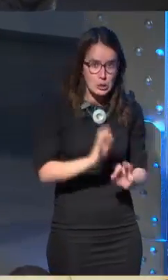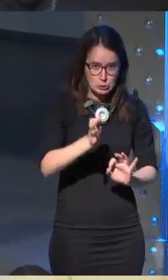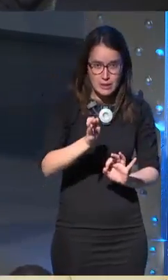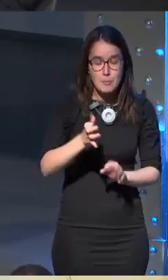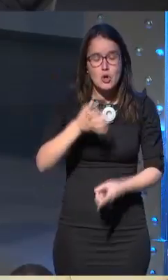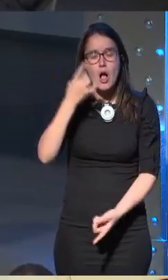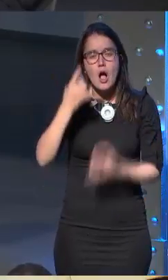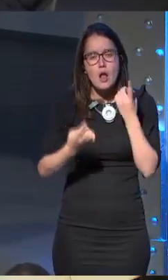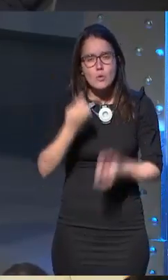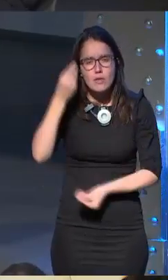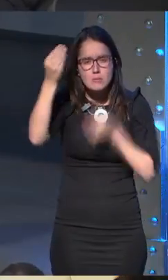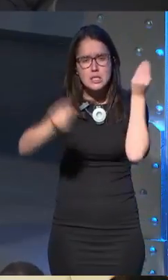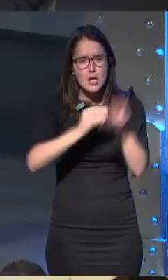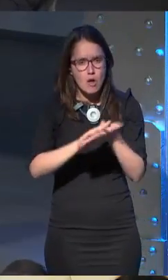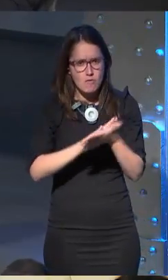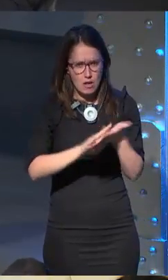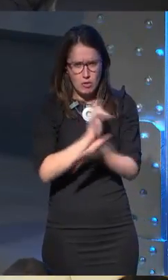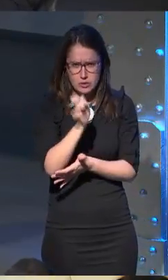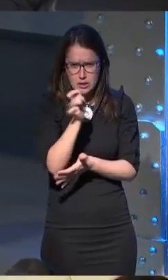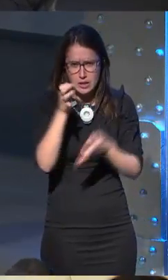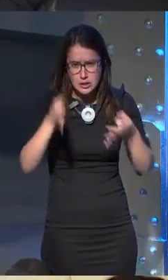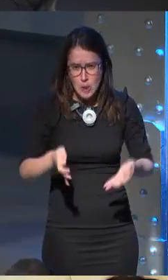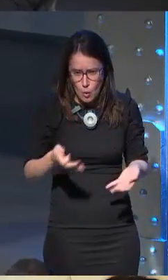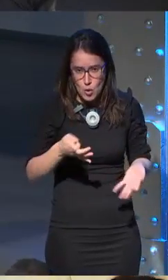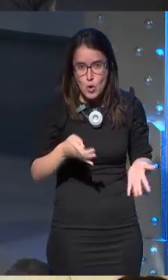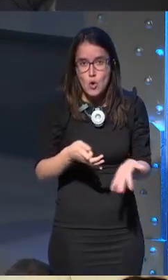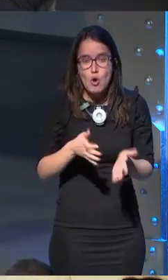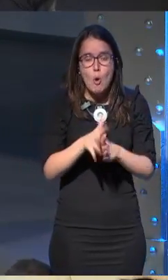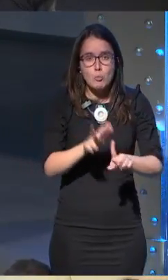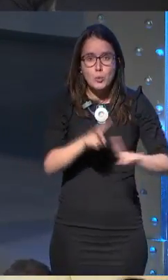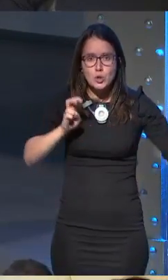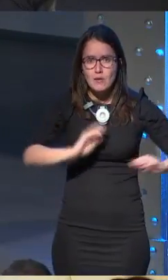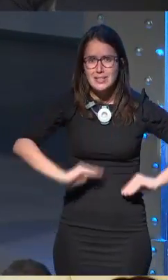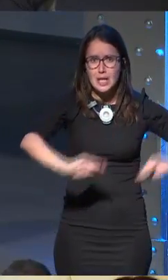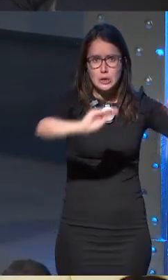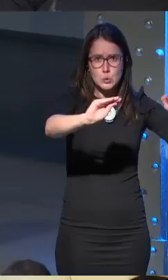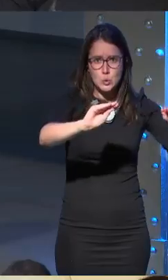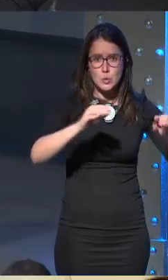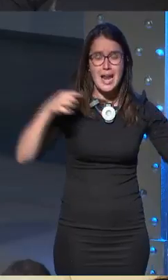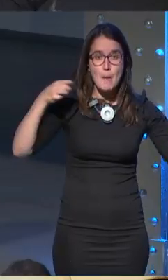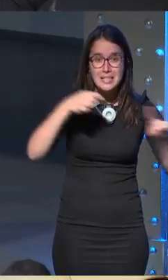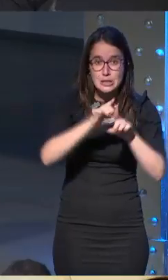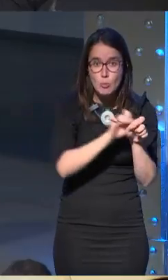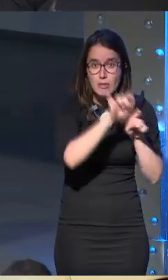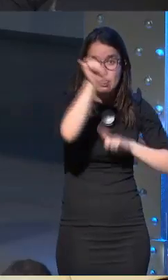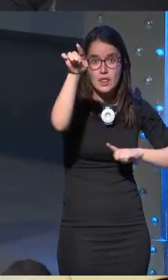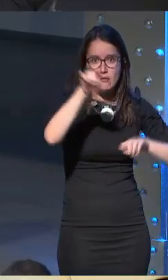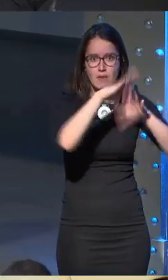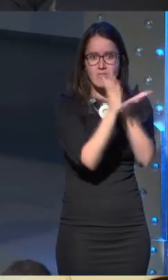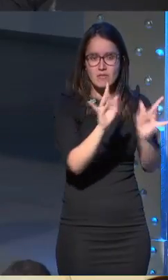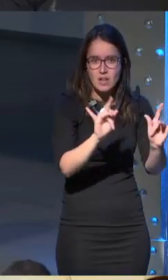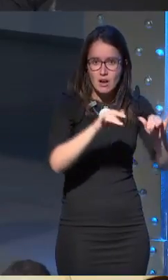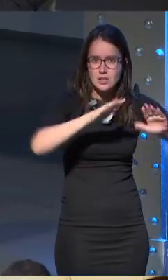risky though. But I guess you have talked to him many times about it, about the other side of this mission,